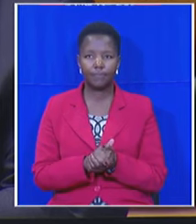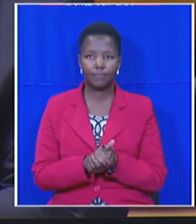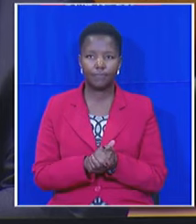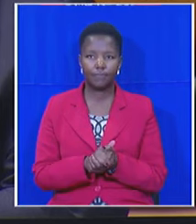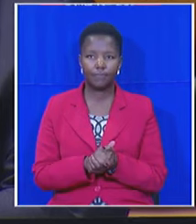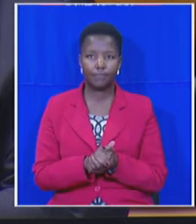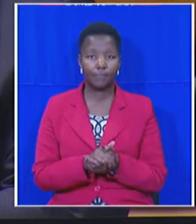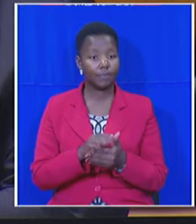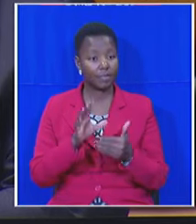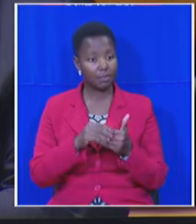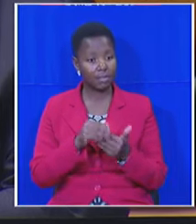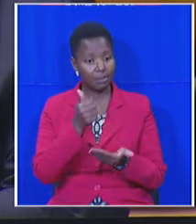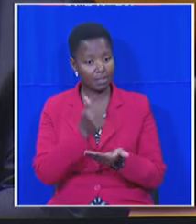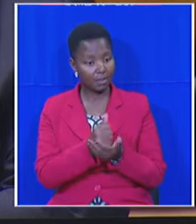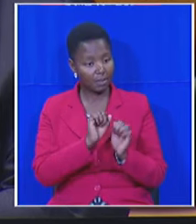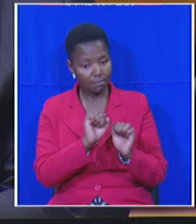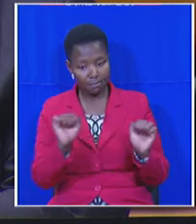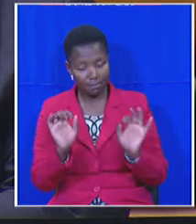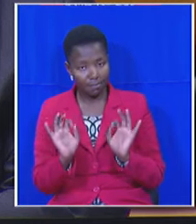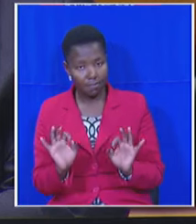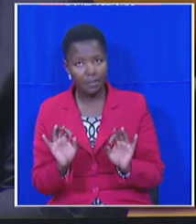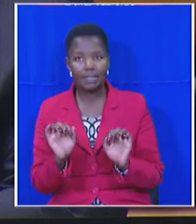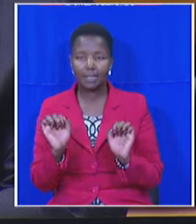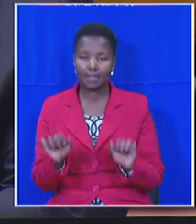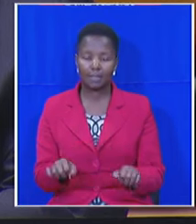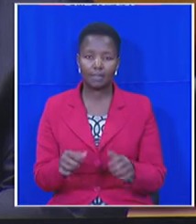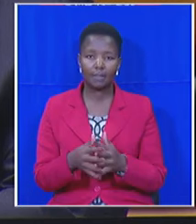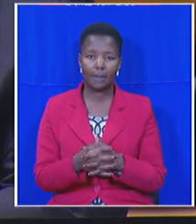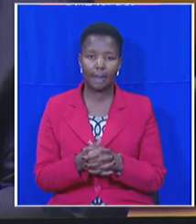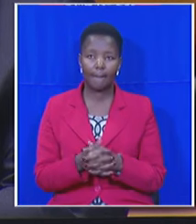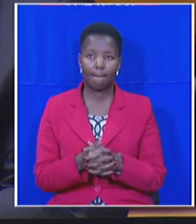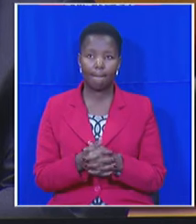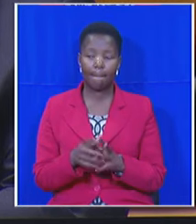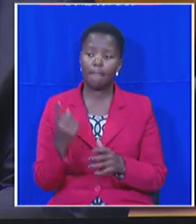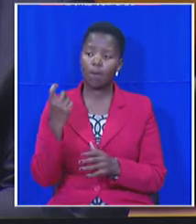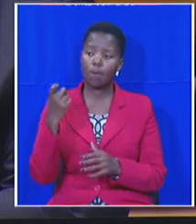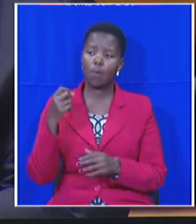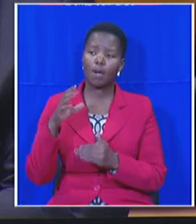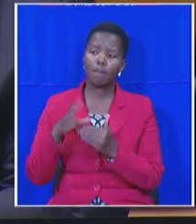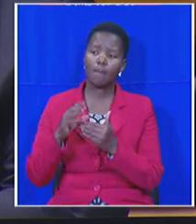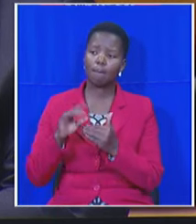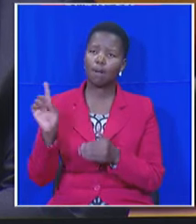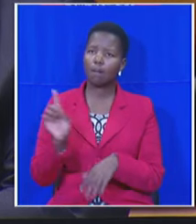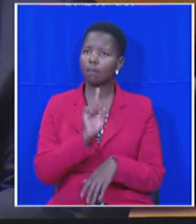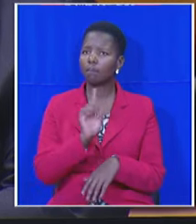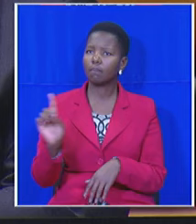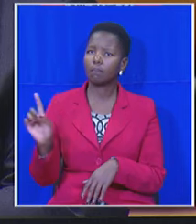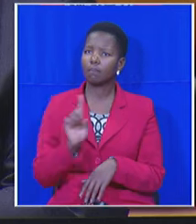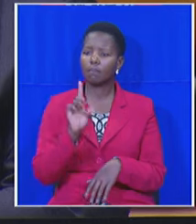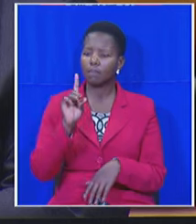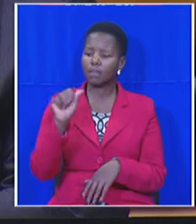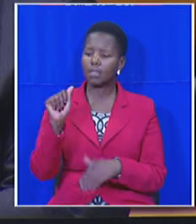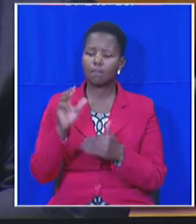Are all members on their allocated seats? I can see one member still moving about of the DA.